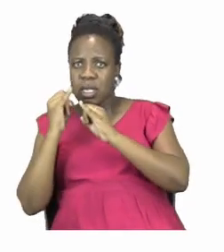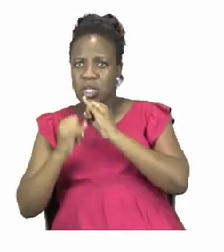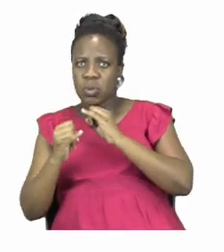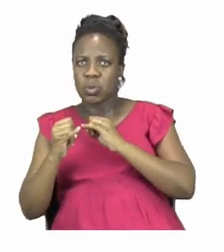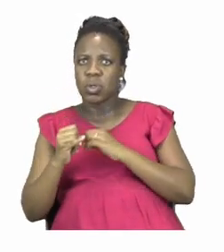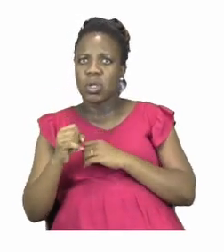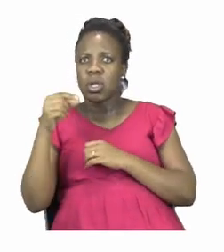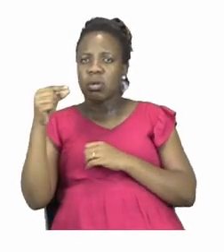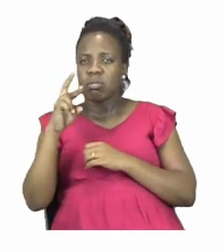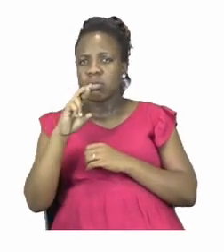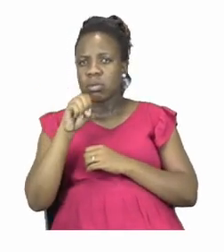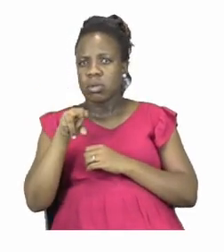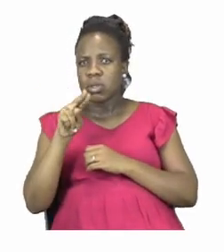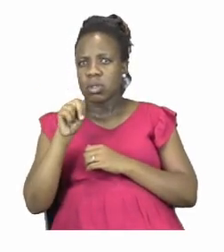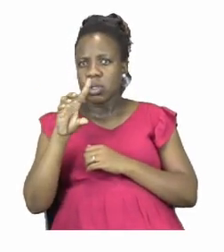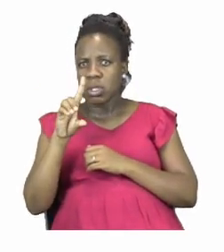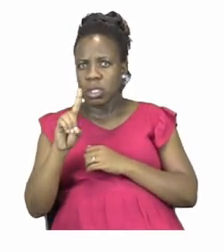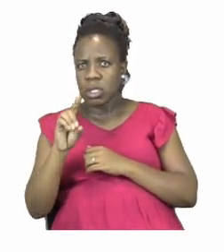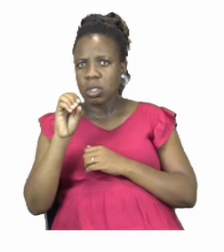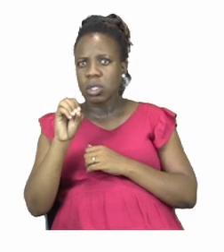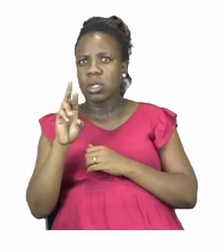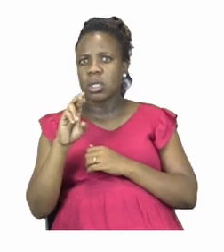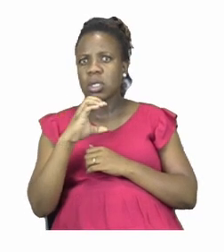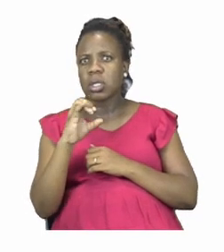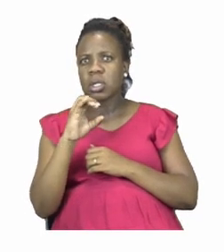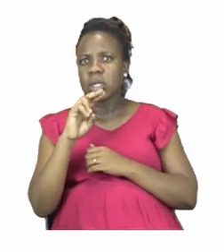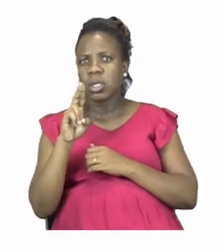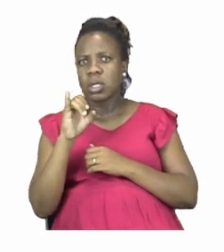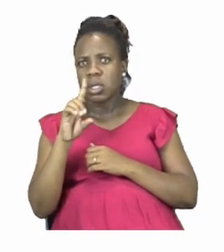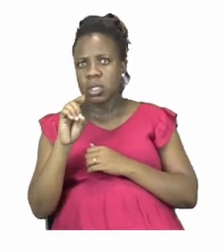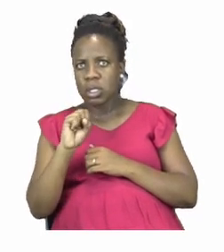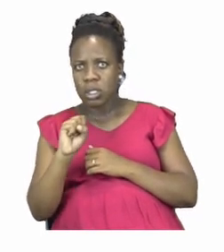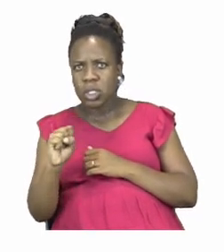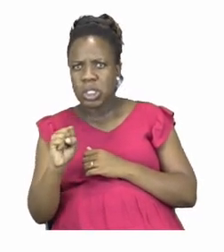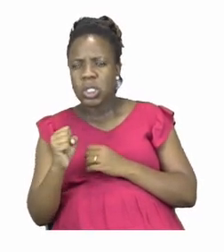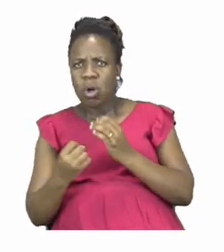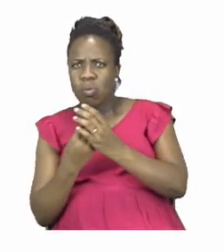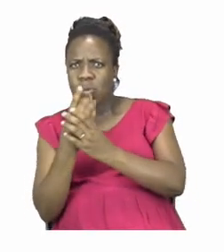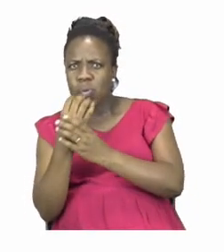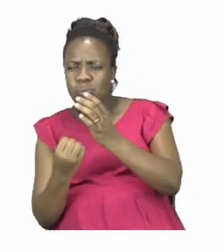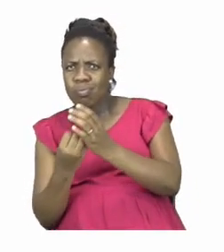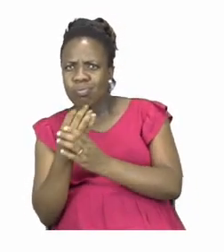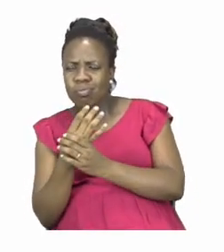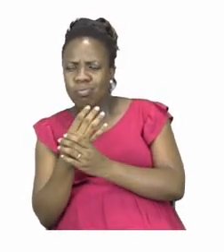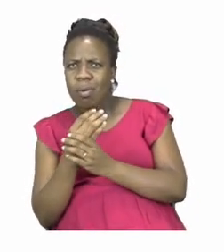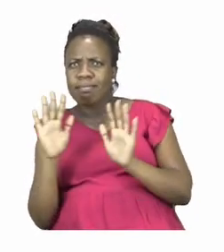55. Good job everyone. Now that we know how many of these endangered